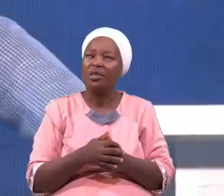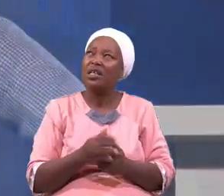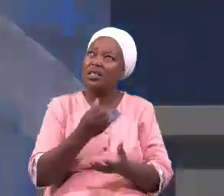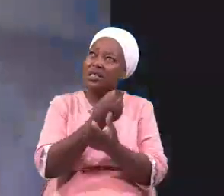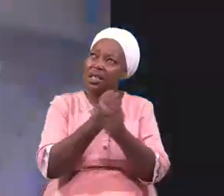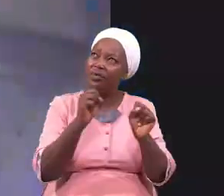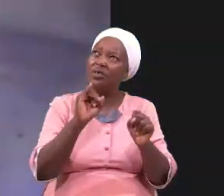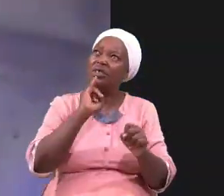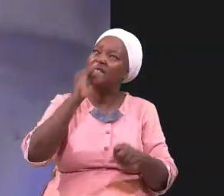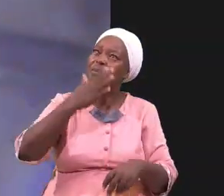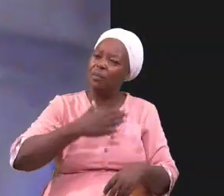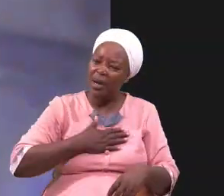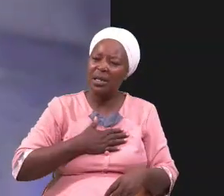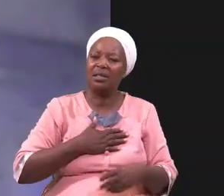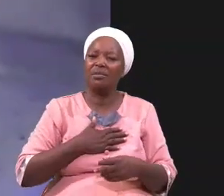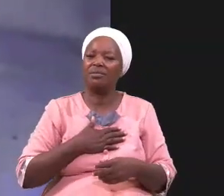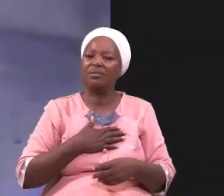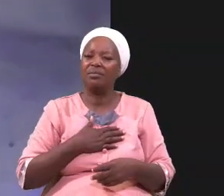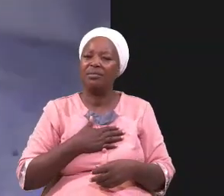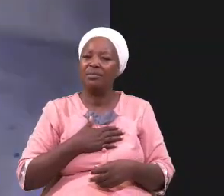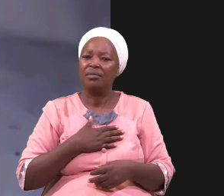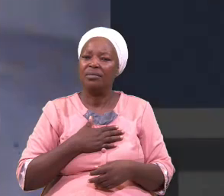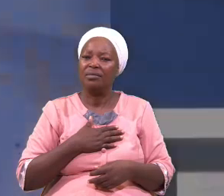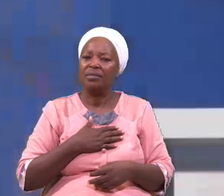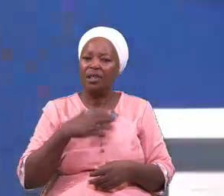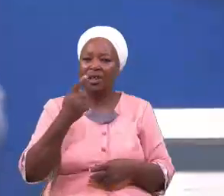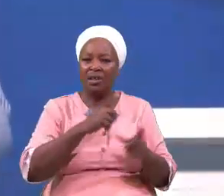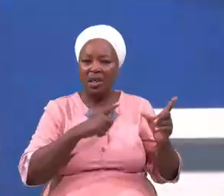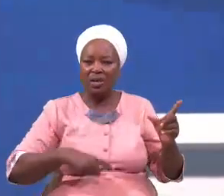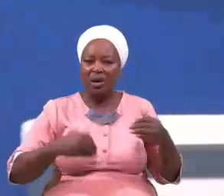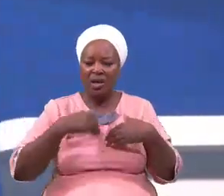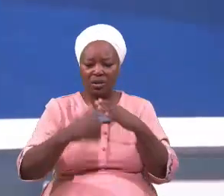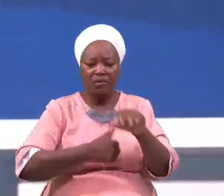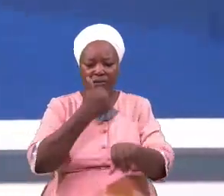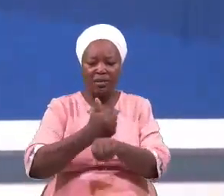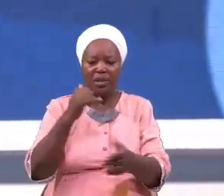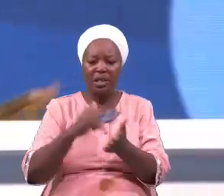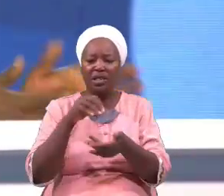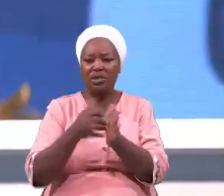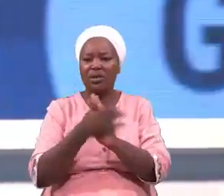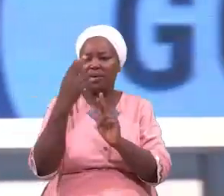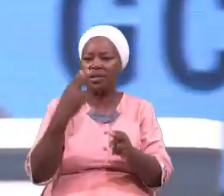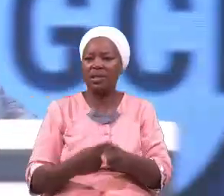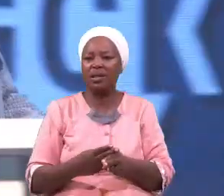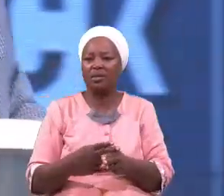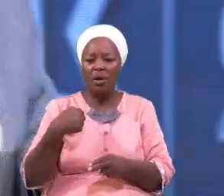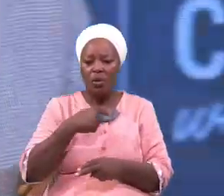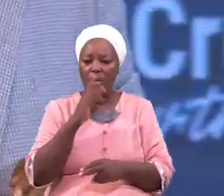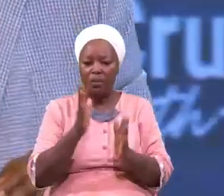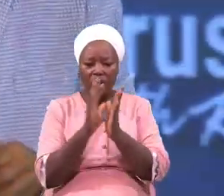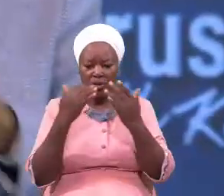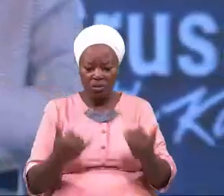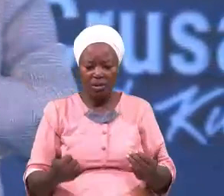Salvation is mine. The Lord has confirmed it. We're praying together